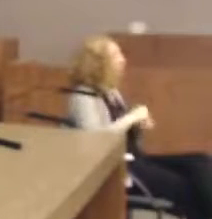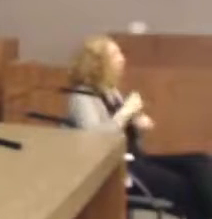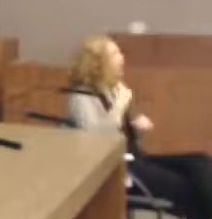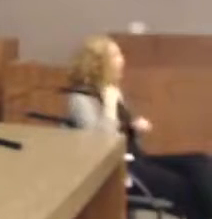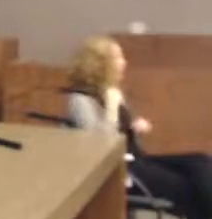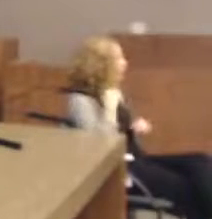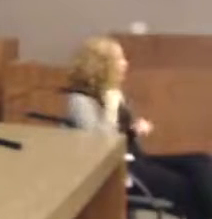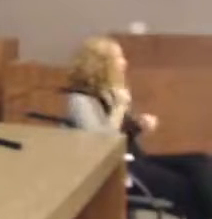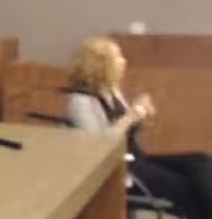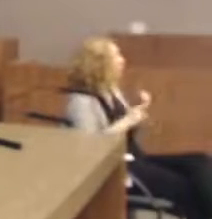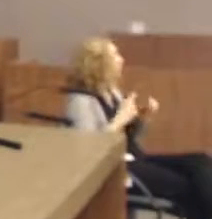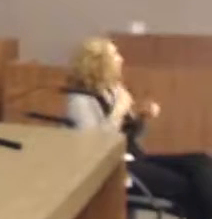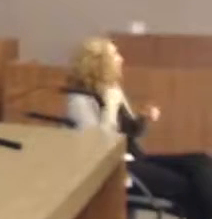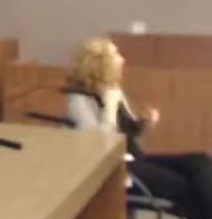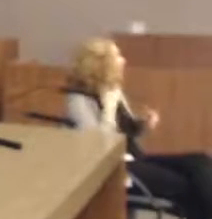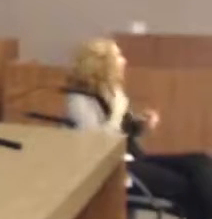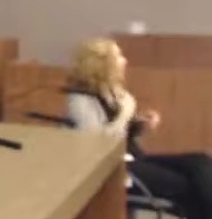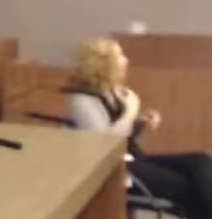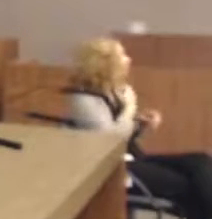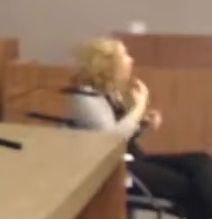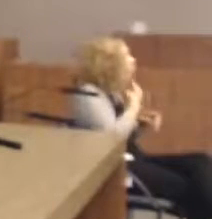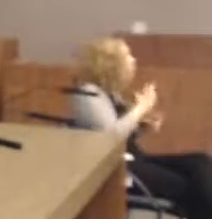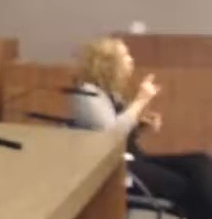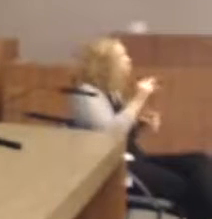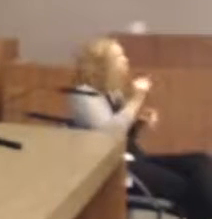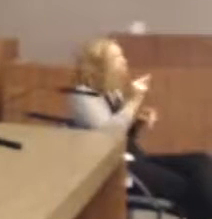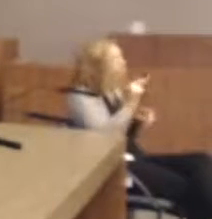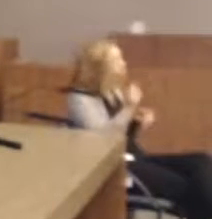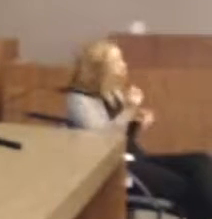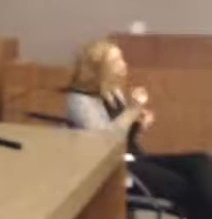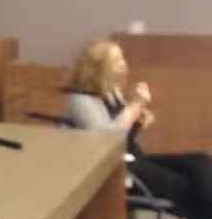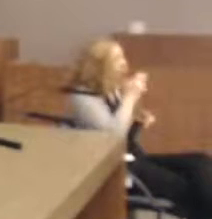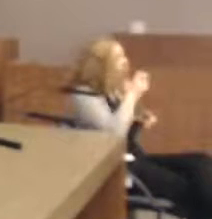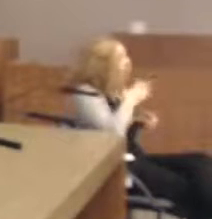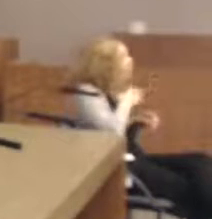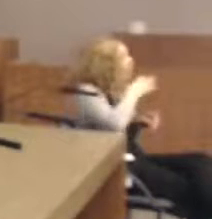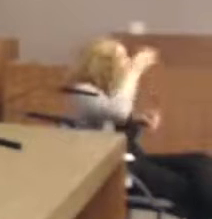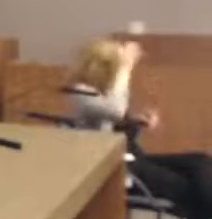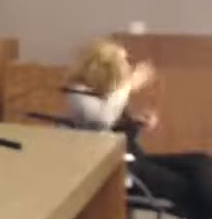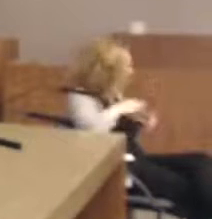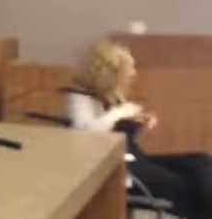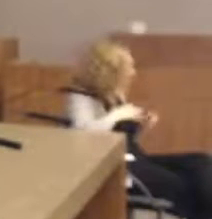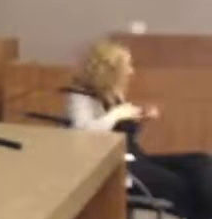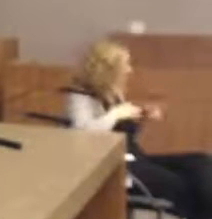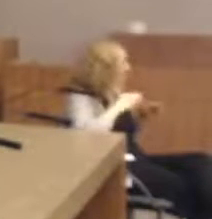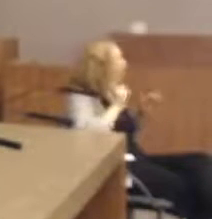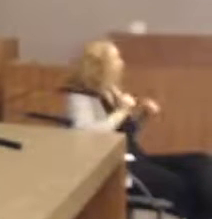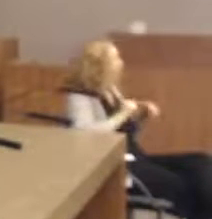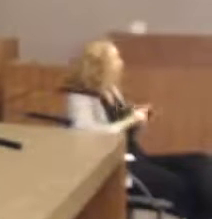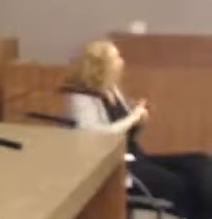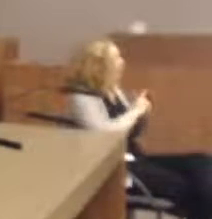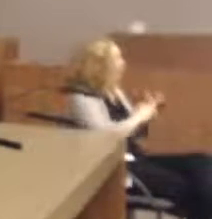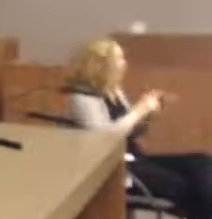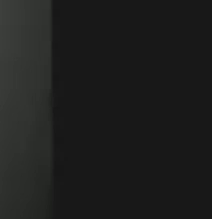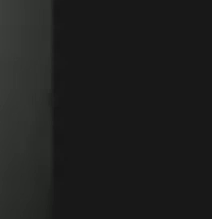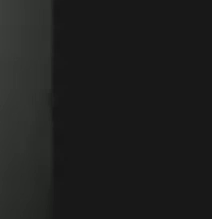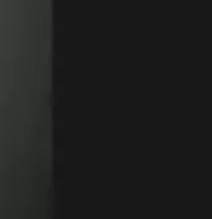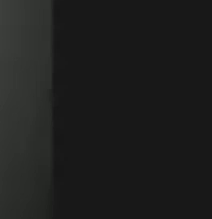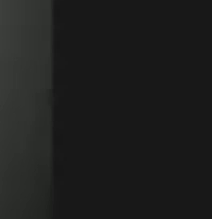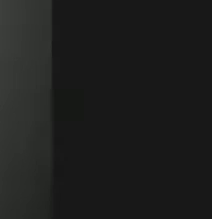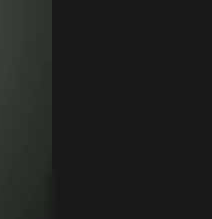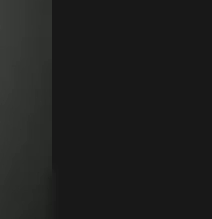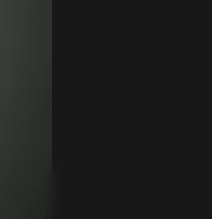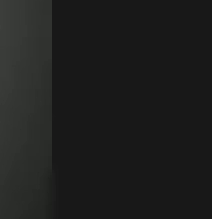Accents. So people's accents, voice tone, male or female, those kinds of things can activate trauma.